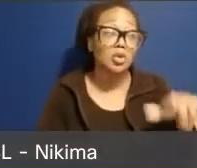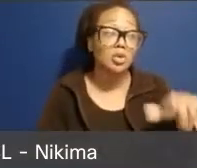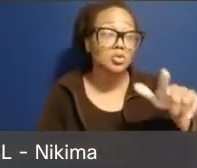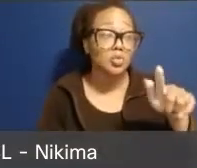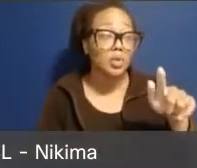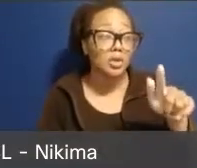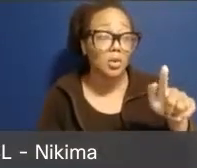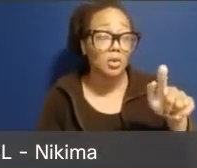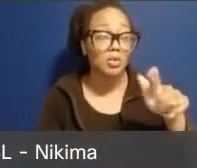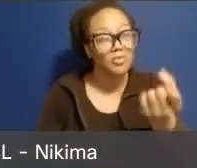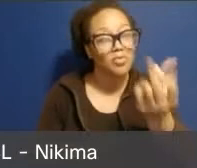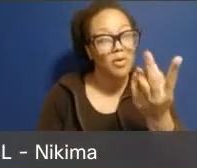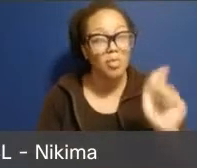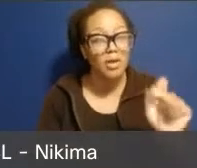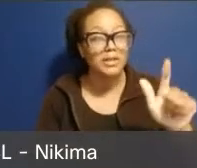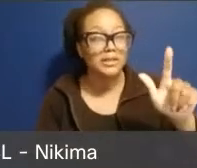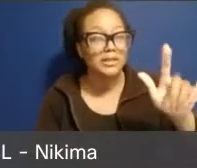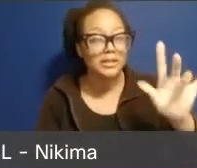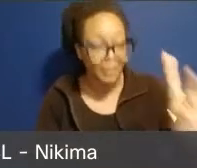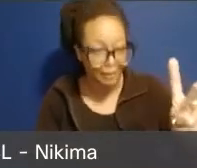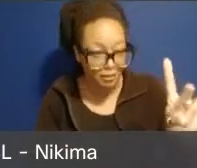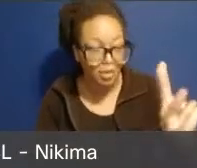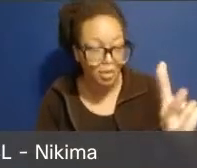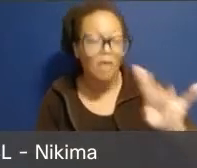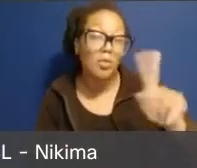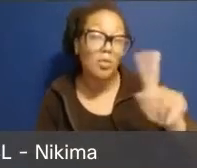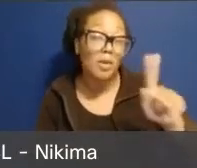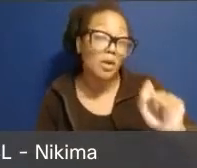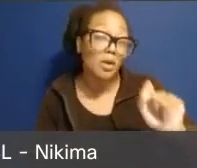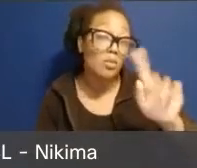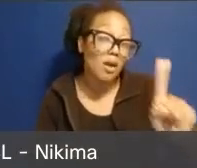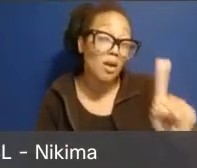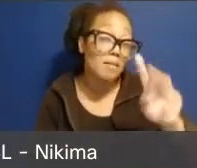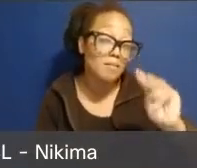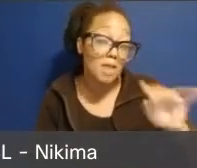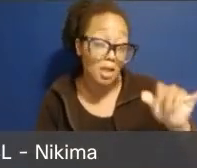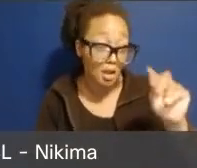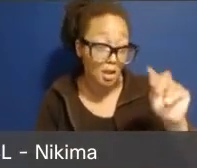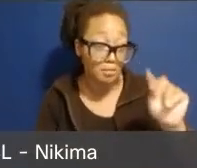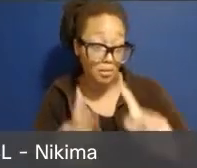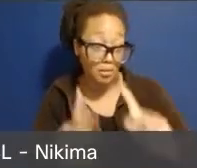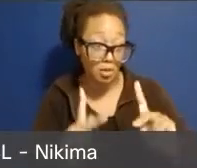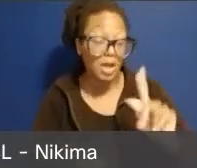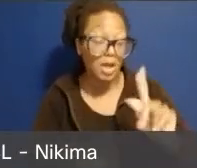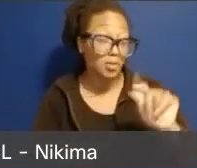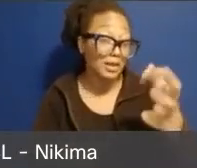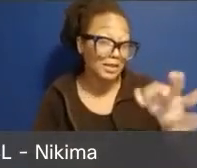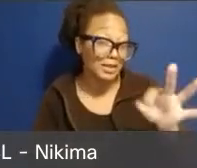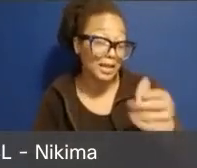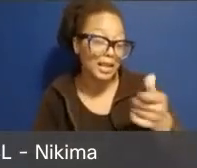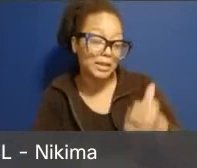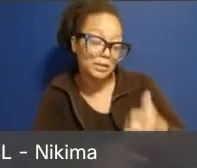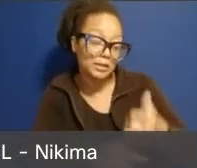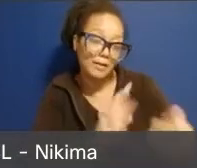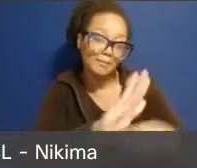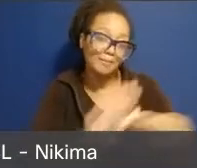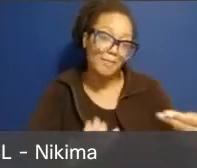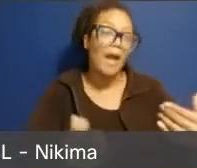12.7% of the population in 2019 had a disability.